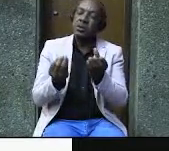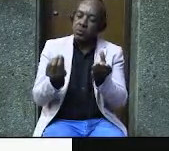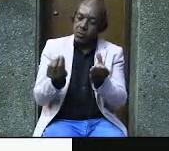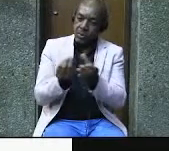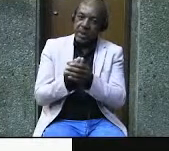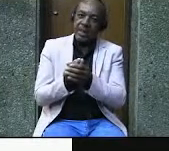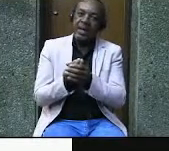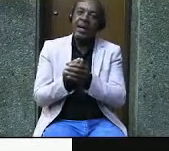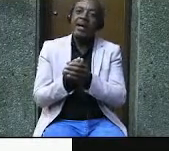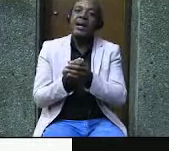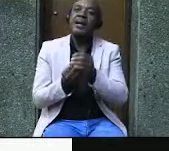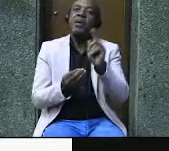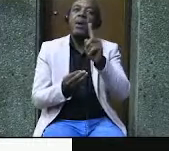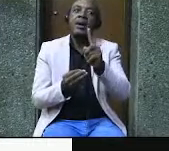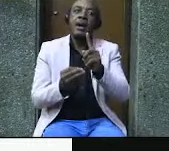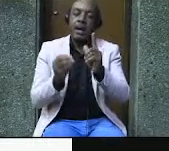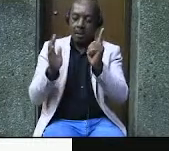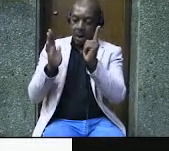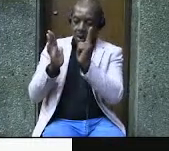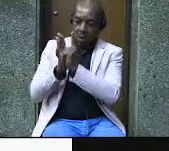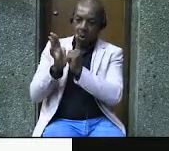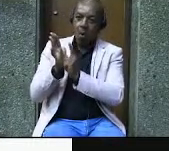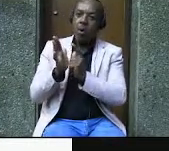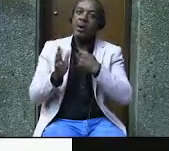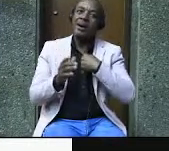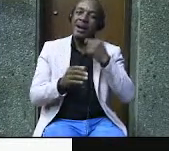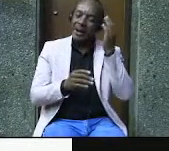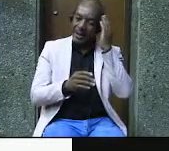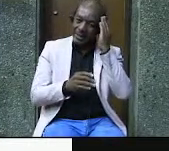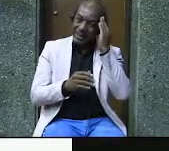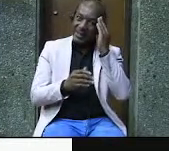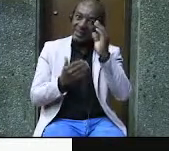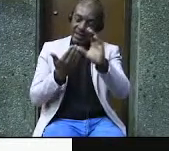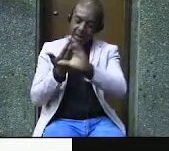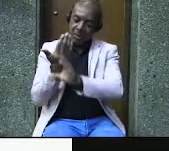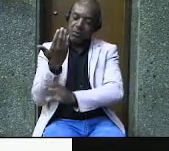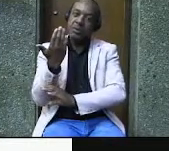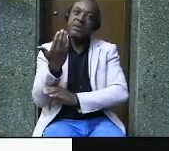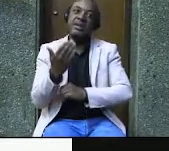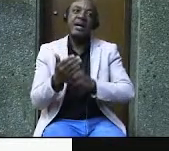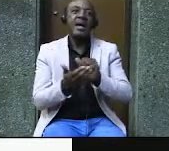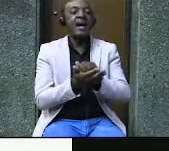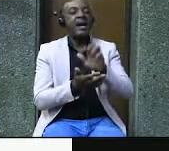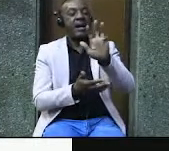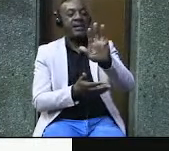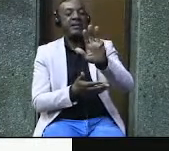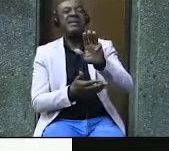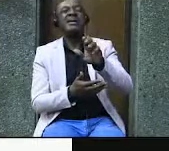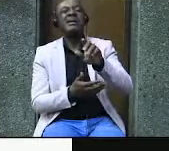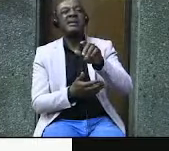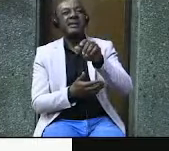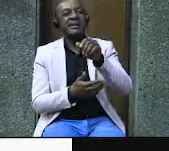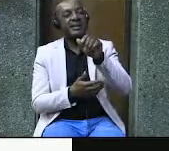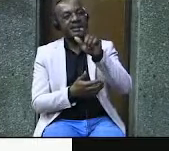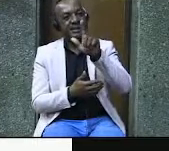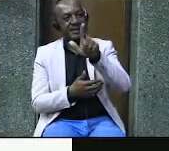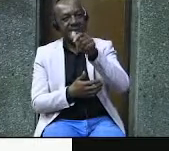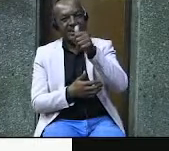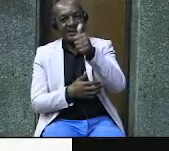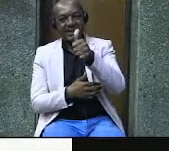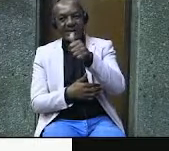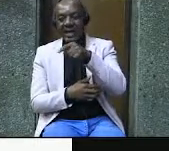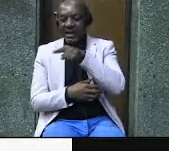that the Constitution of 1996 is the supreme law of the